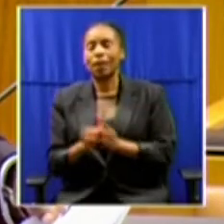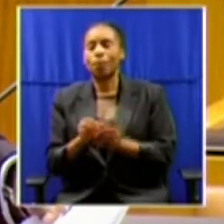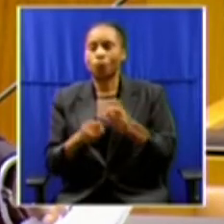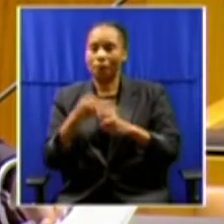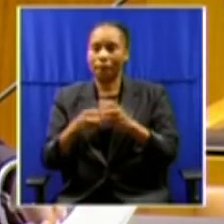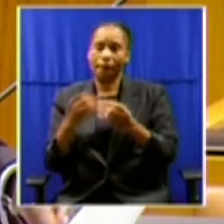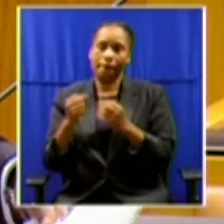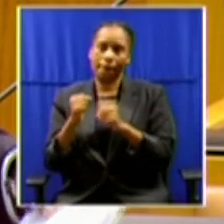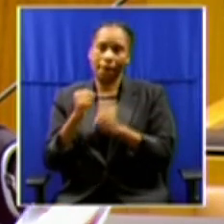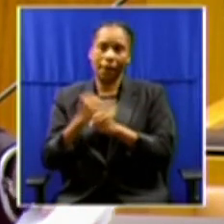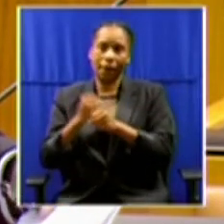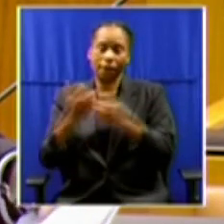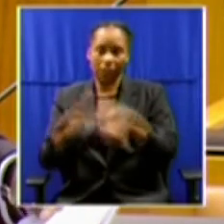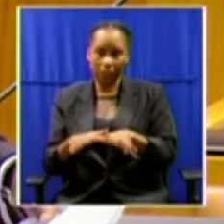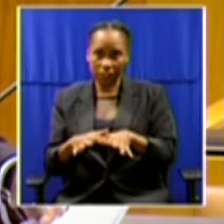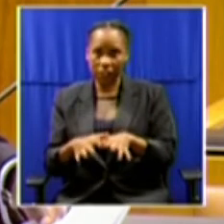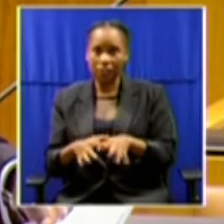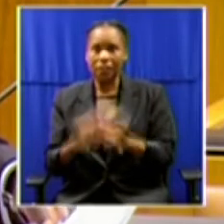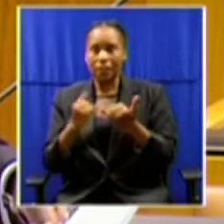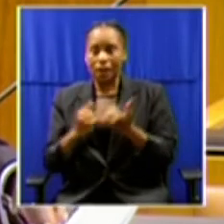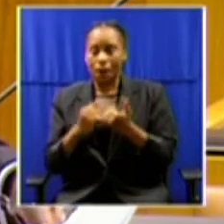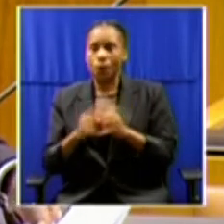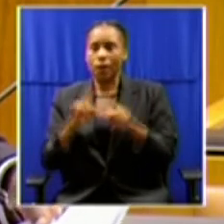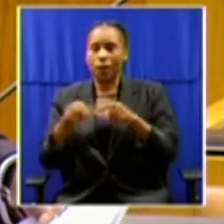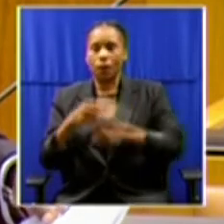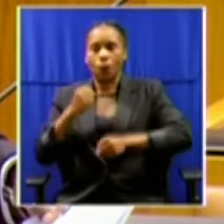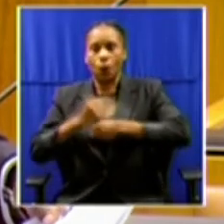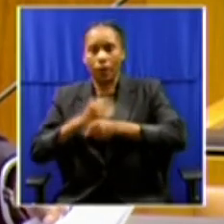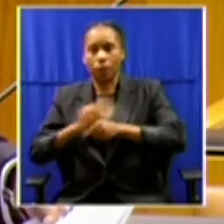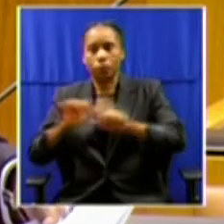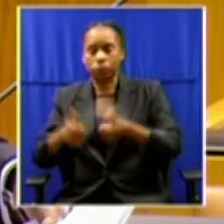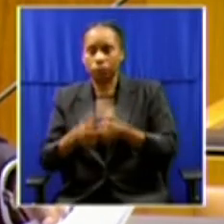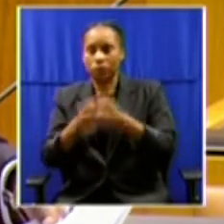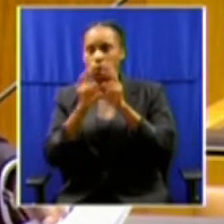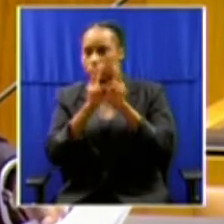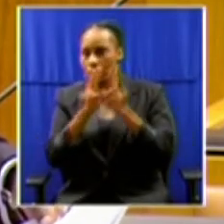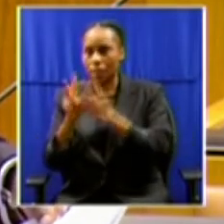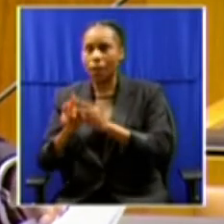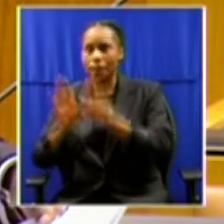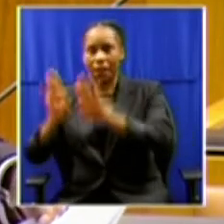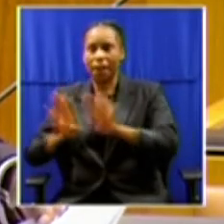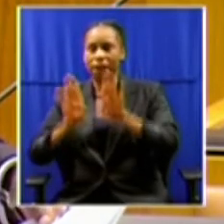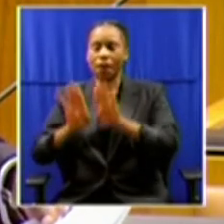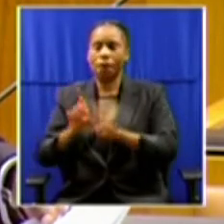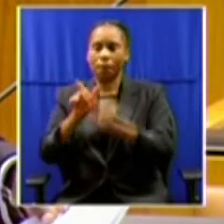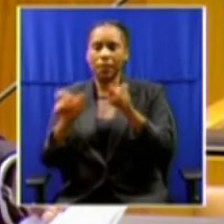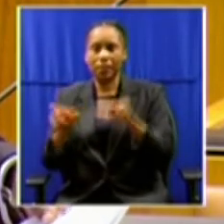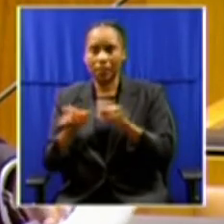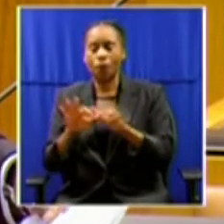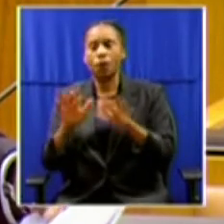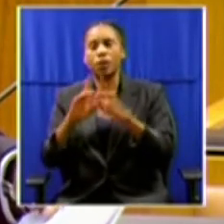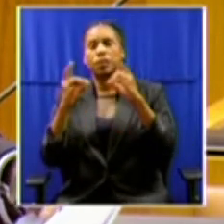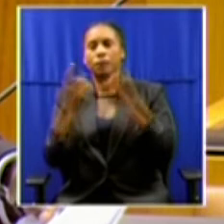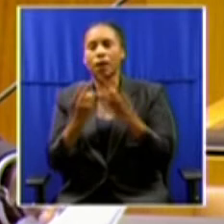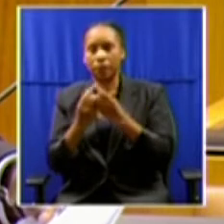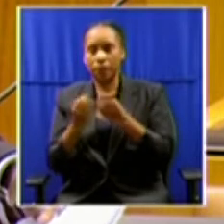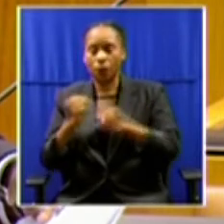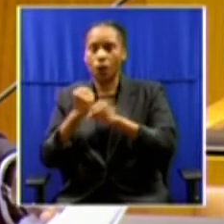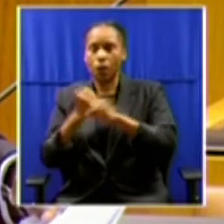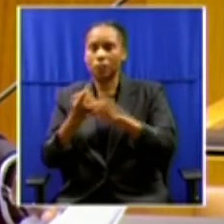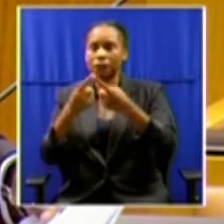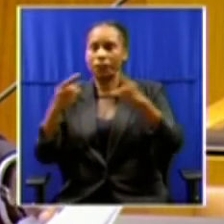of targeting the offender behavior and skilling of offenders, the department has forged partnerships with various